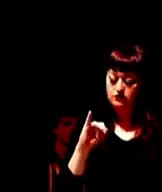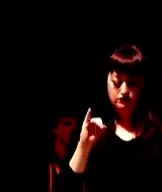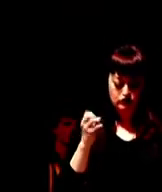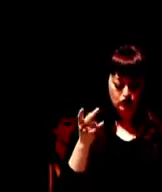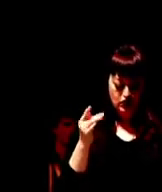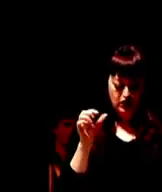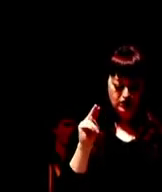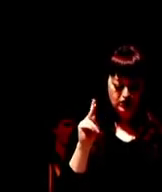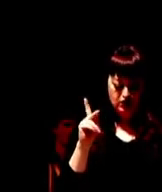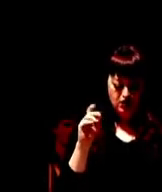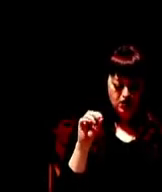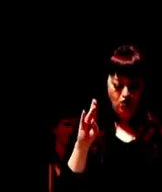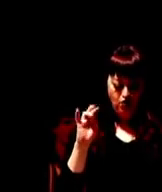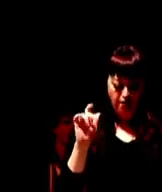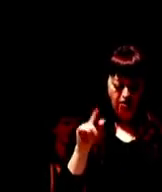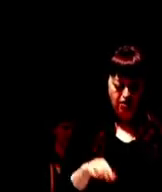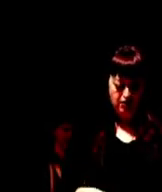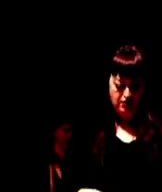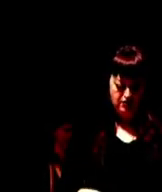Jackson Corbel.